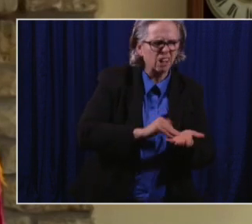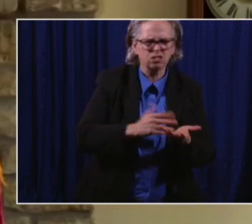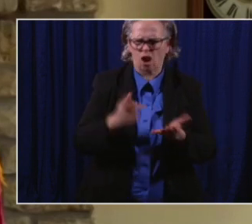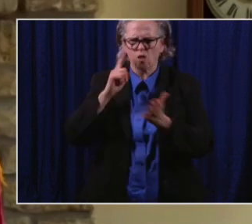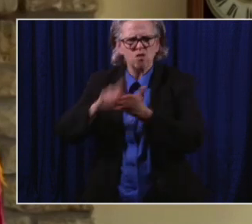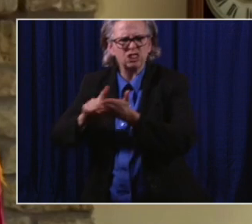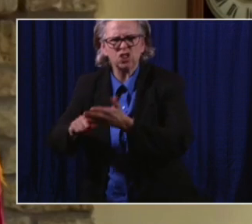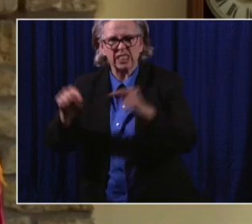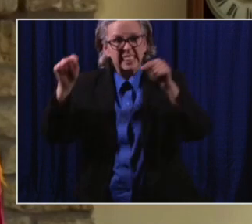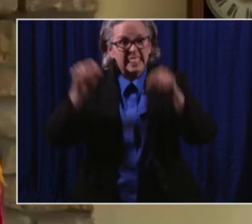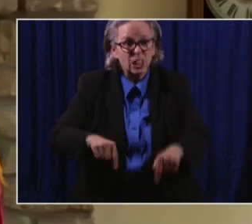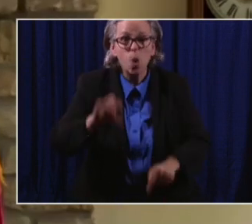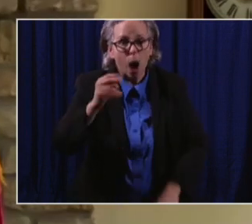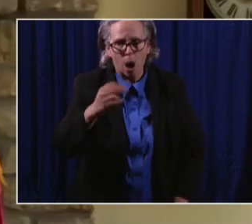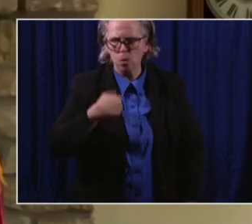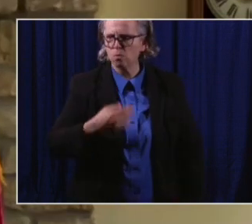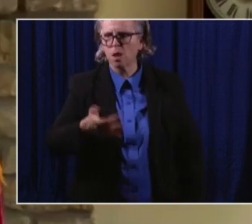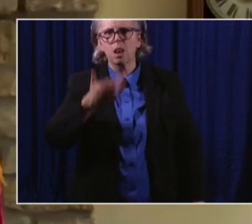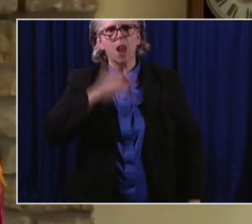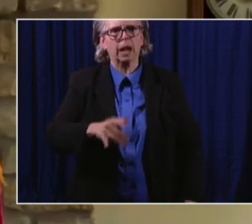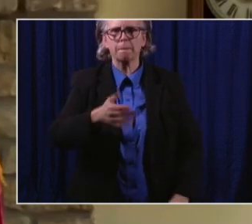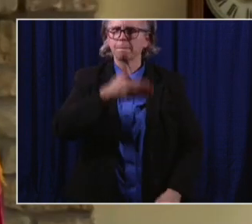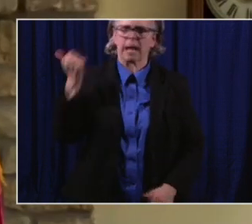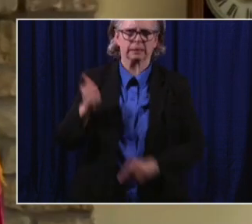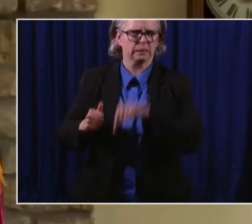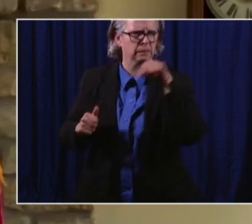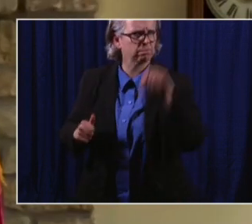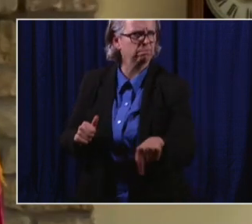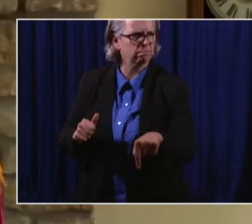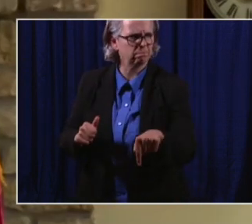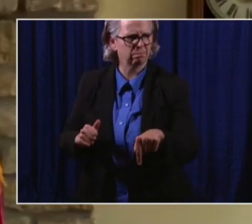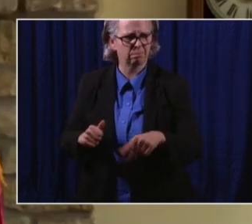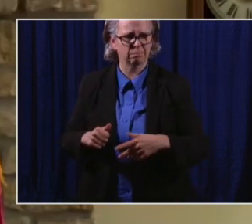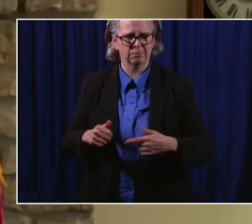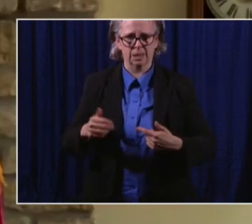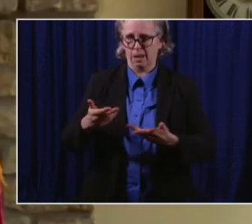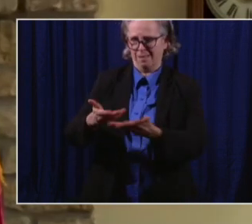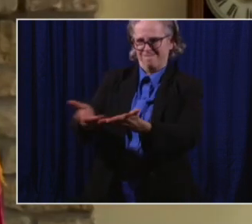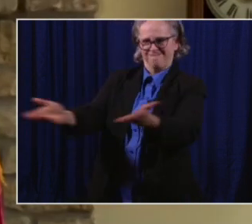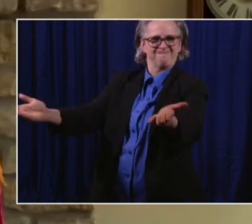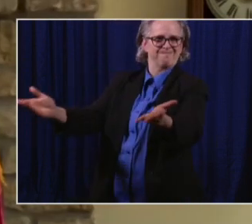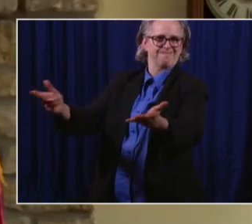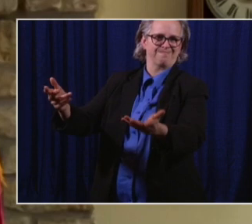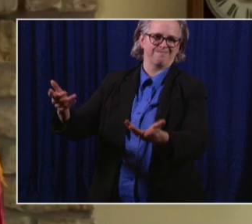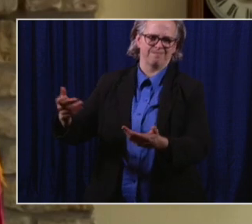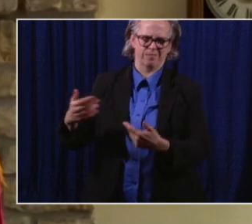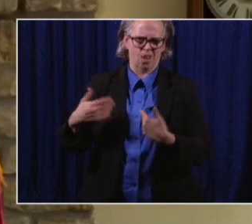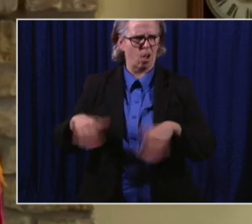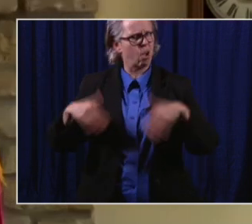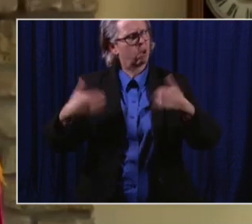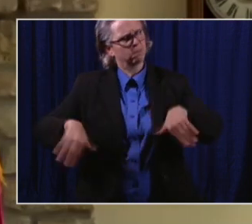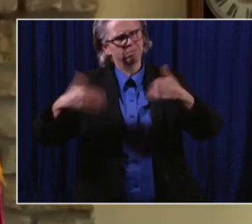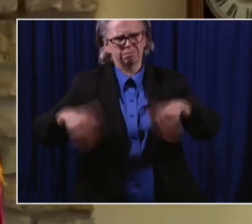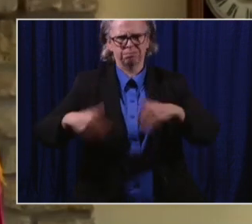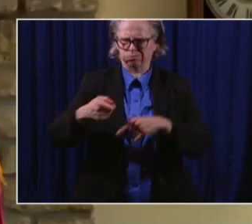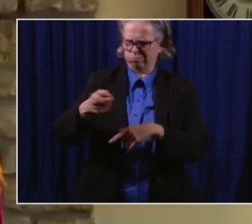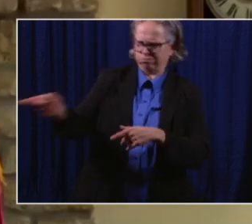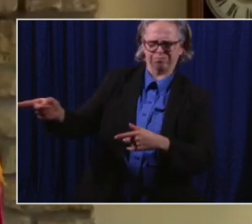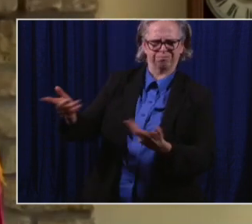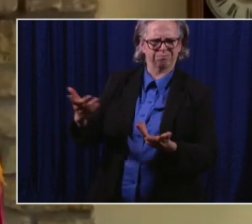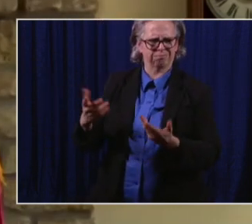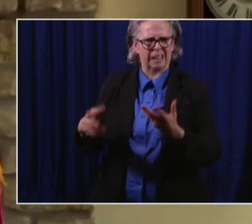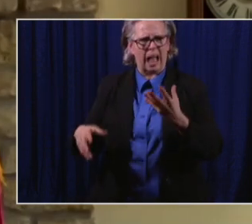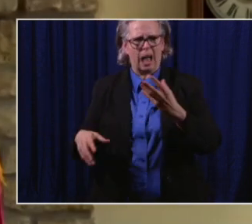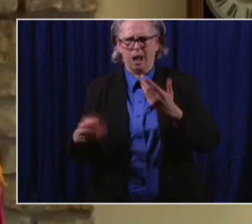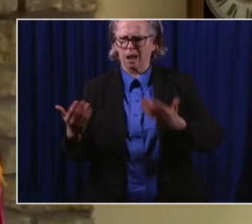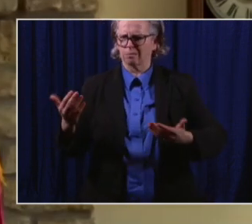contributing in Ohio, not me, but we're contributing to this knowledge base